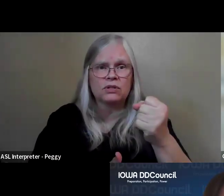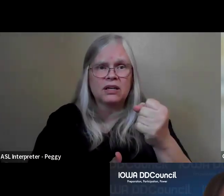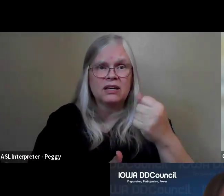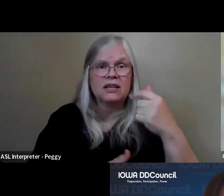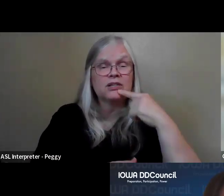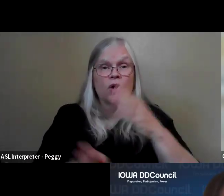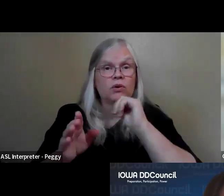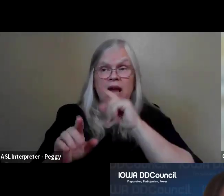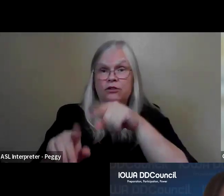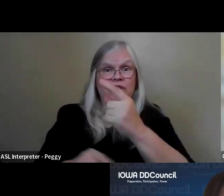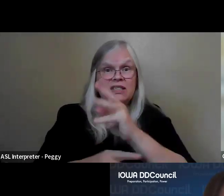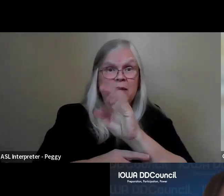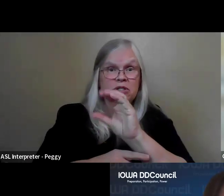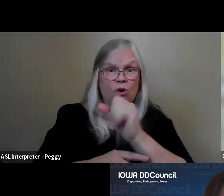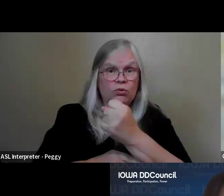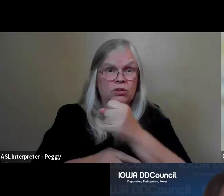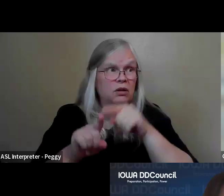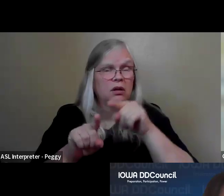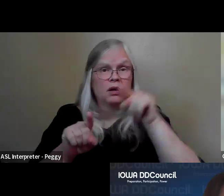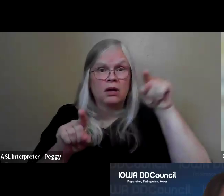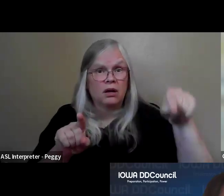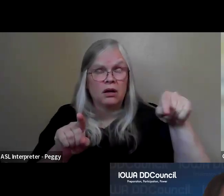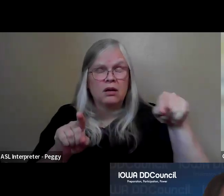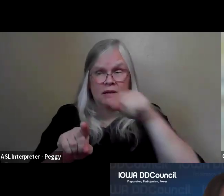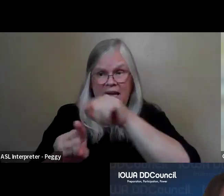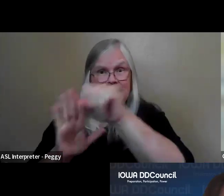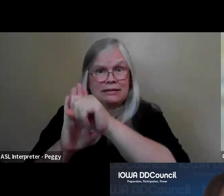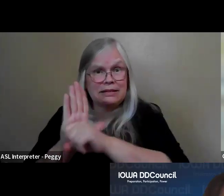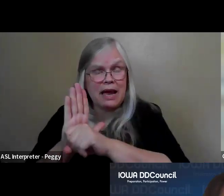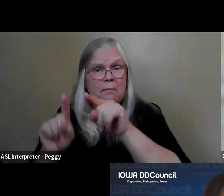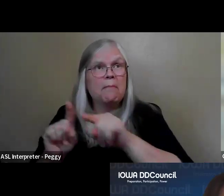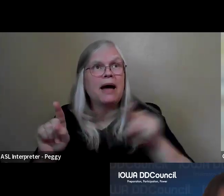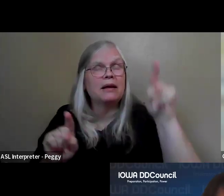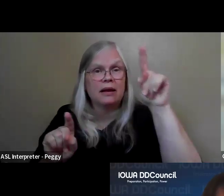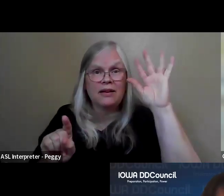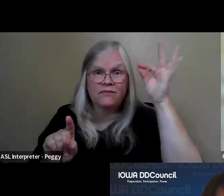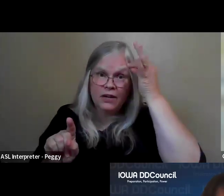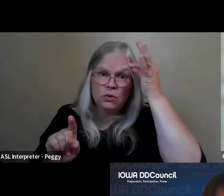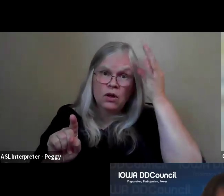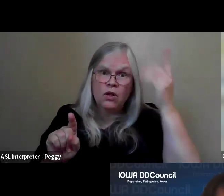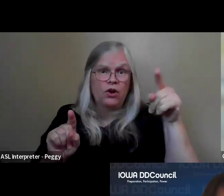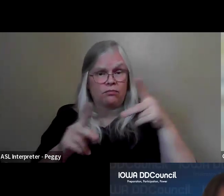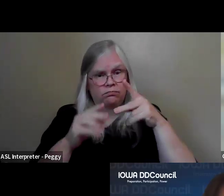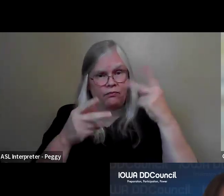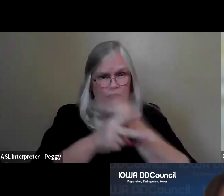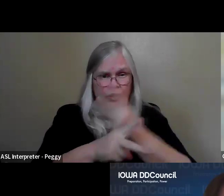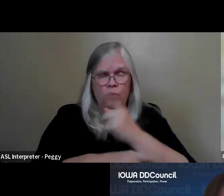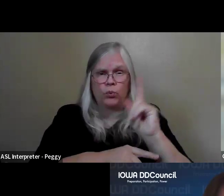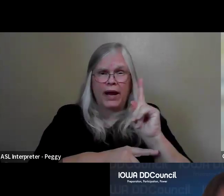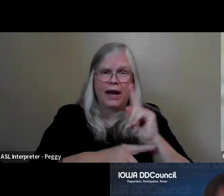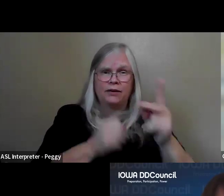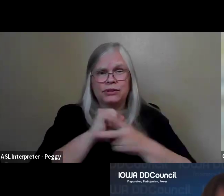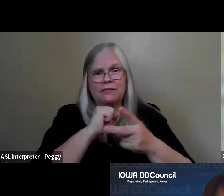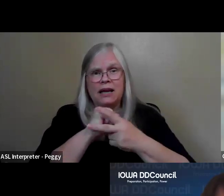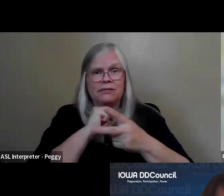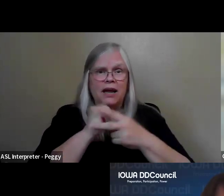side as well, not just, but also federal level, they're supposedly going through and looking for ways to save money.